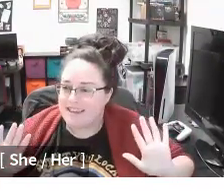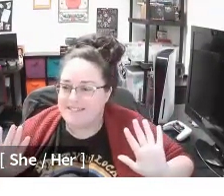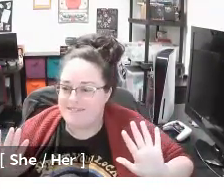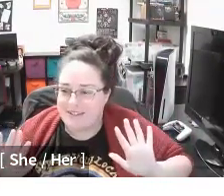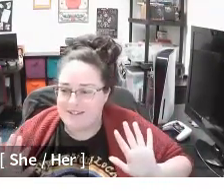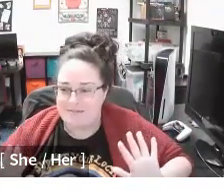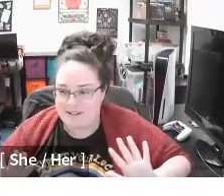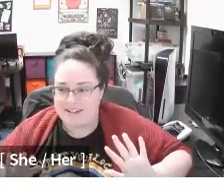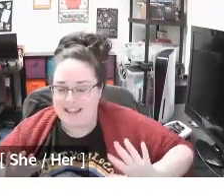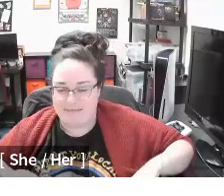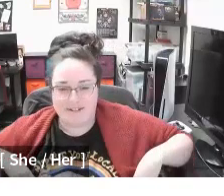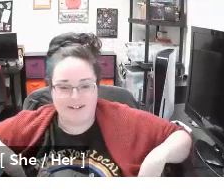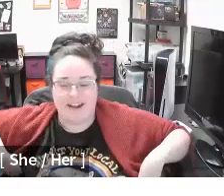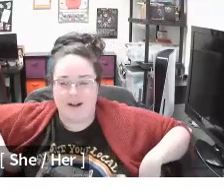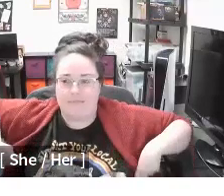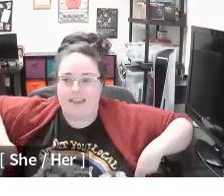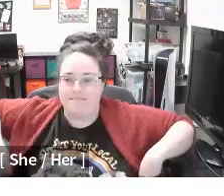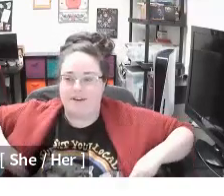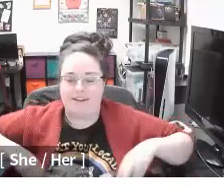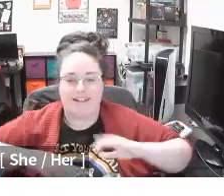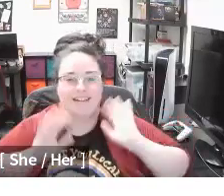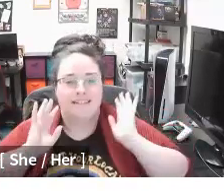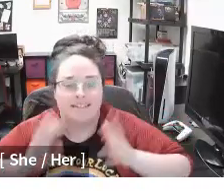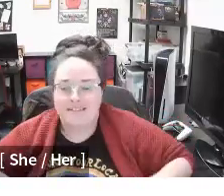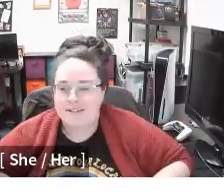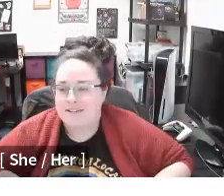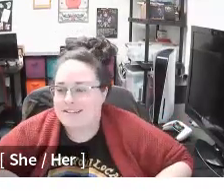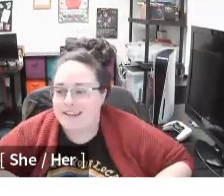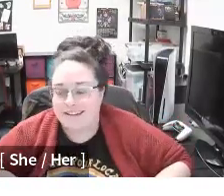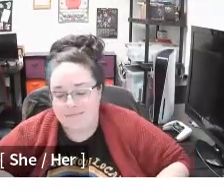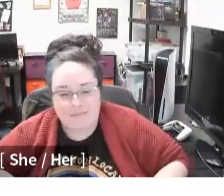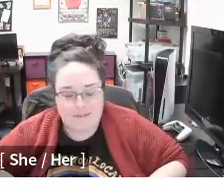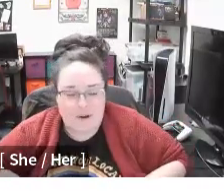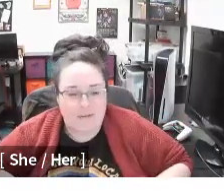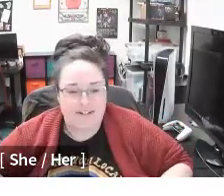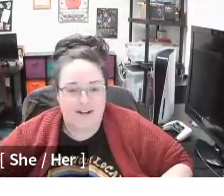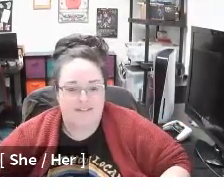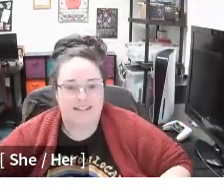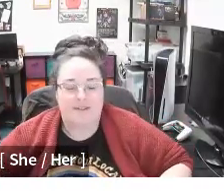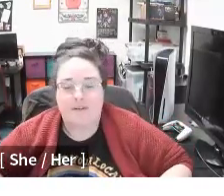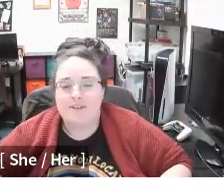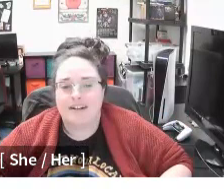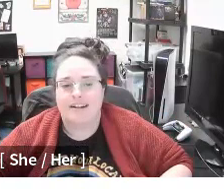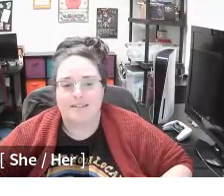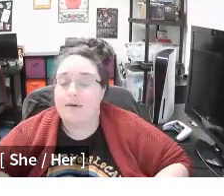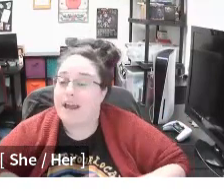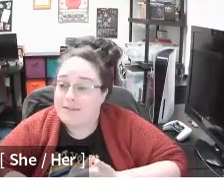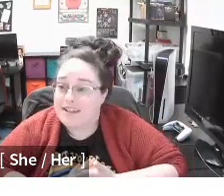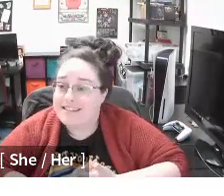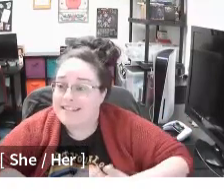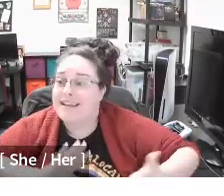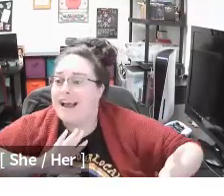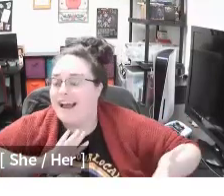slower pace for the interpreter and captioner. I'm already excited and know I'm going to talk fast, so I'll try not to.